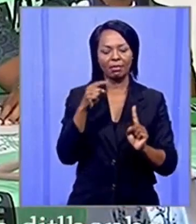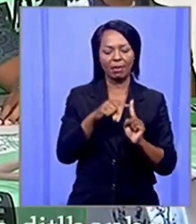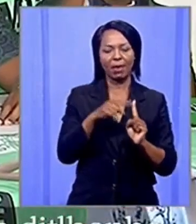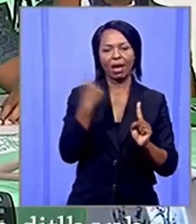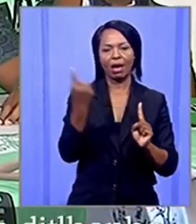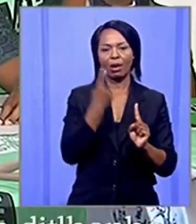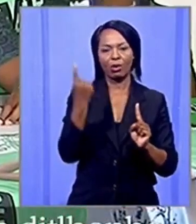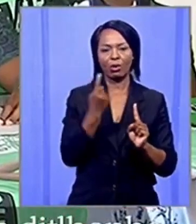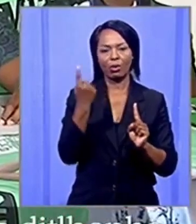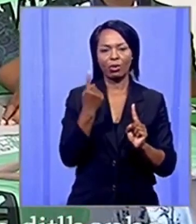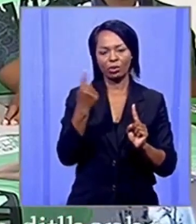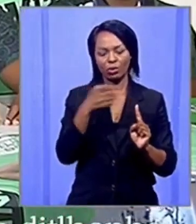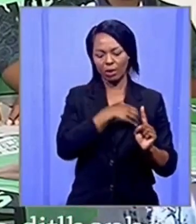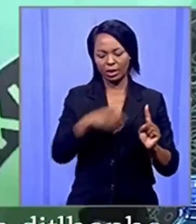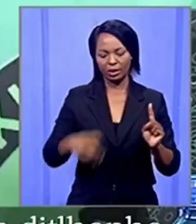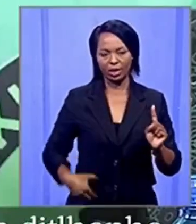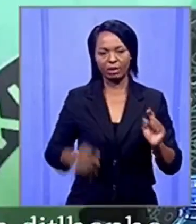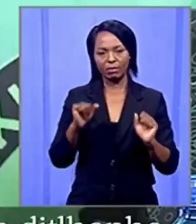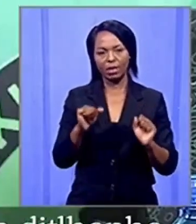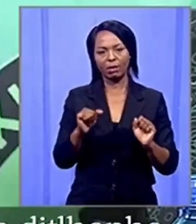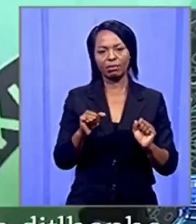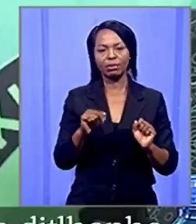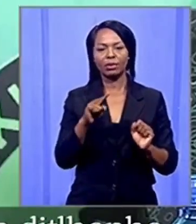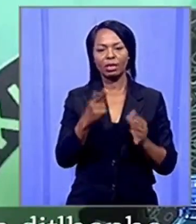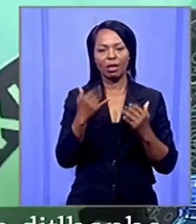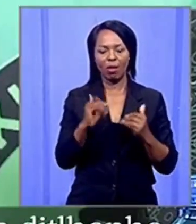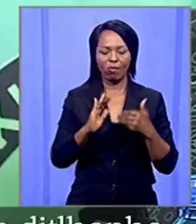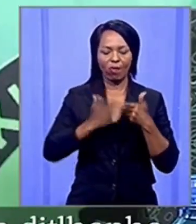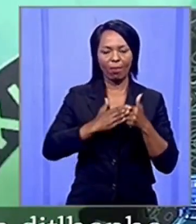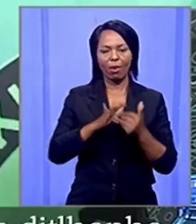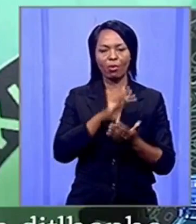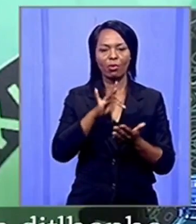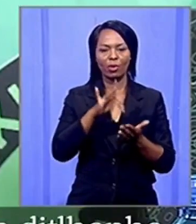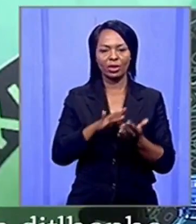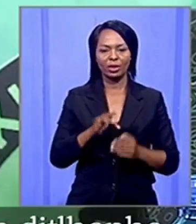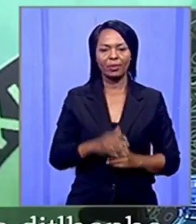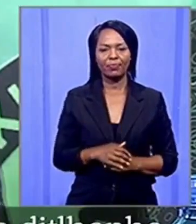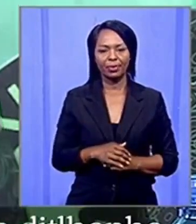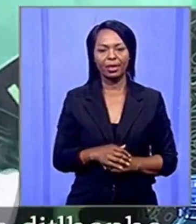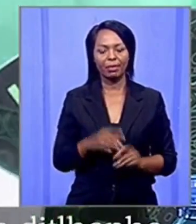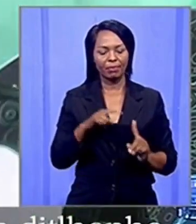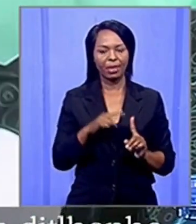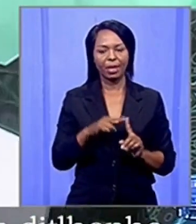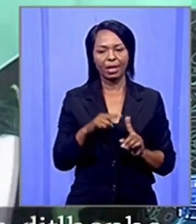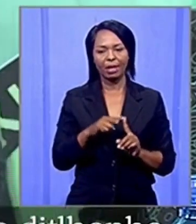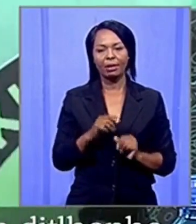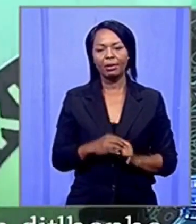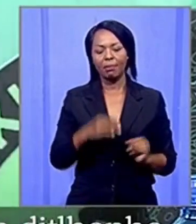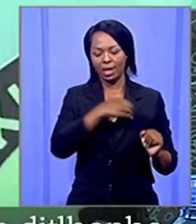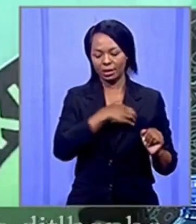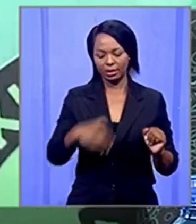mo bontlhopheng jwa mopresidente e tswetswe. President Zuma is the official